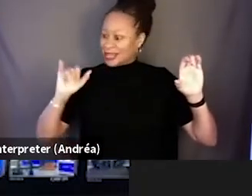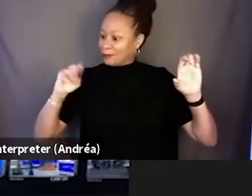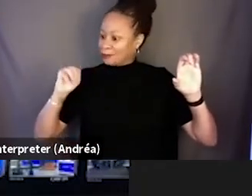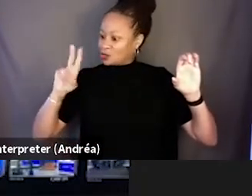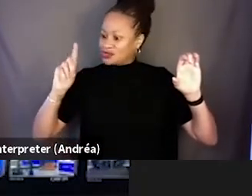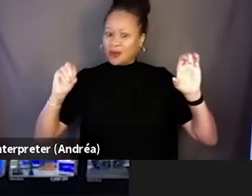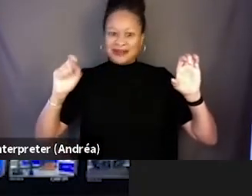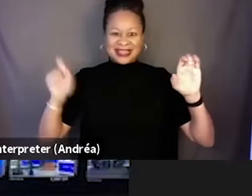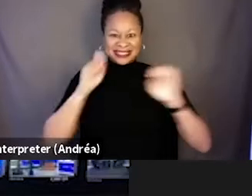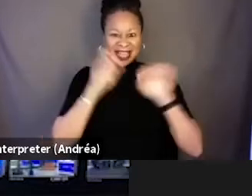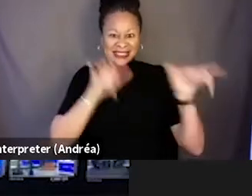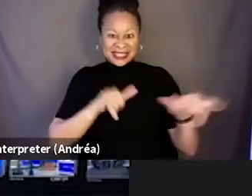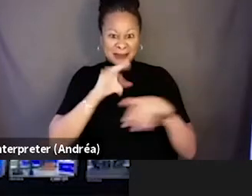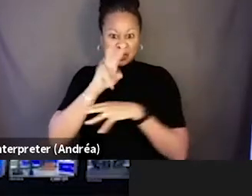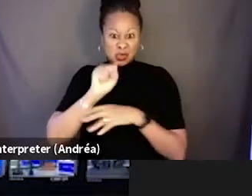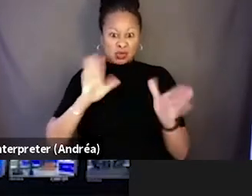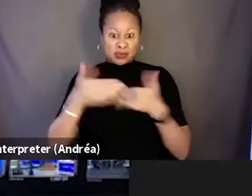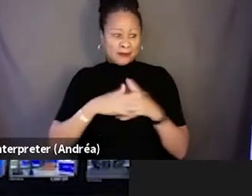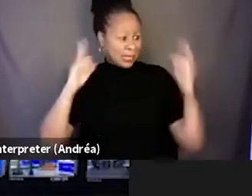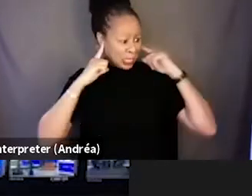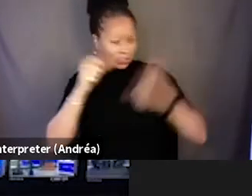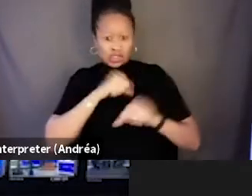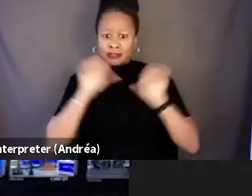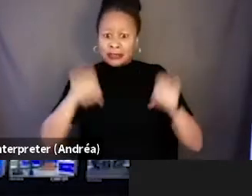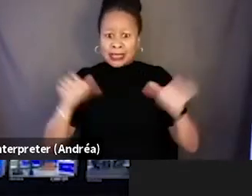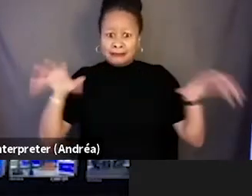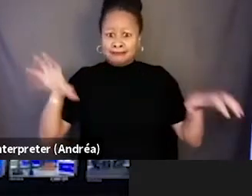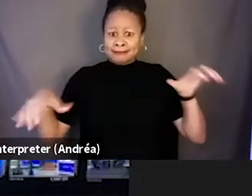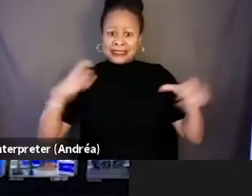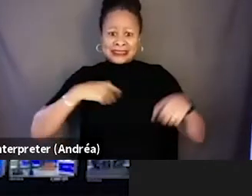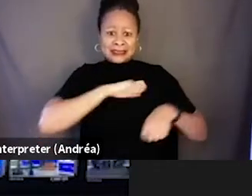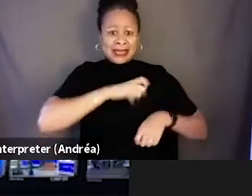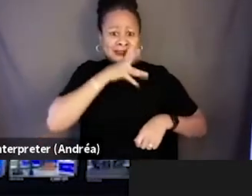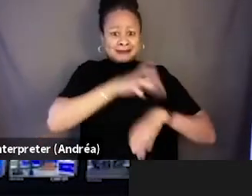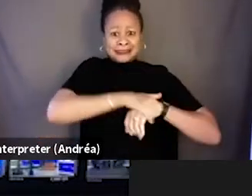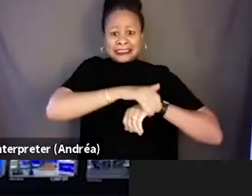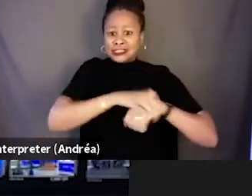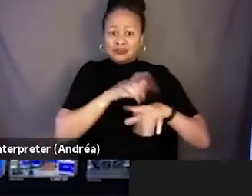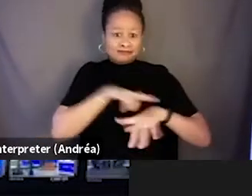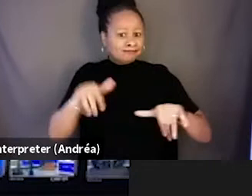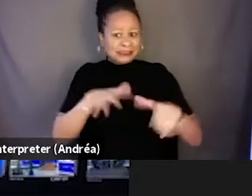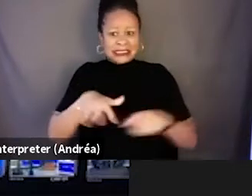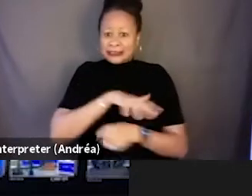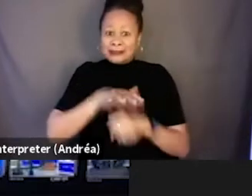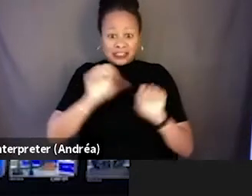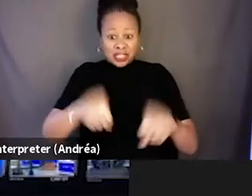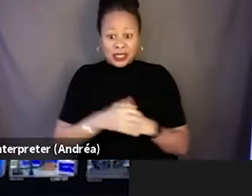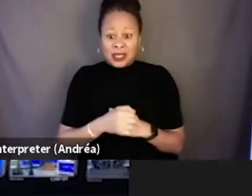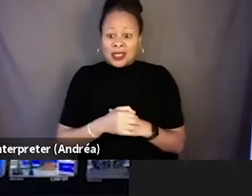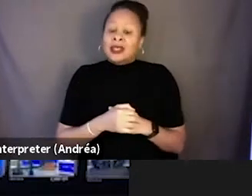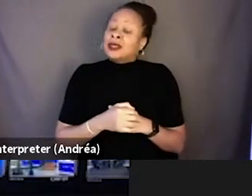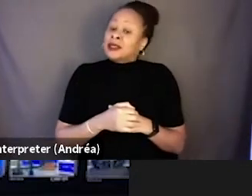exact newsroom. We can hear each other talk Spanish and English in the same room, in the same space.